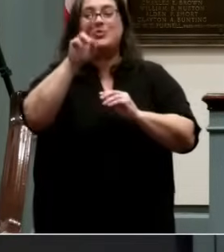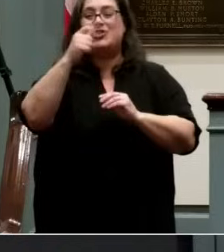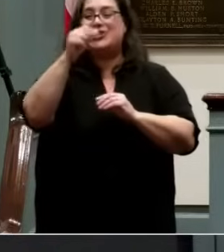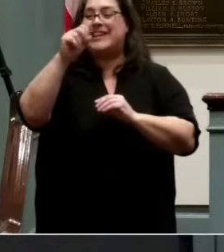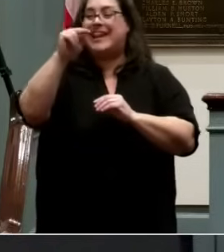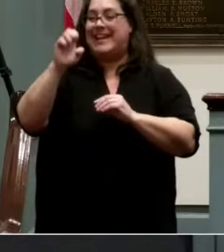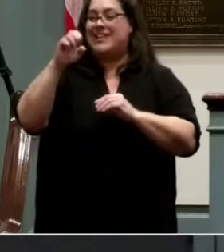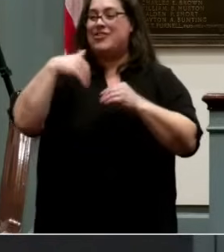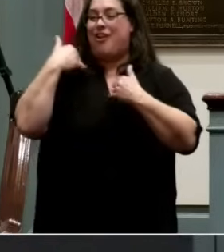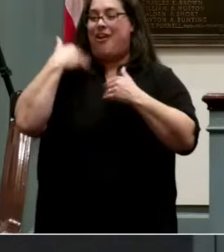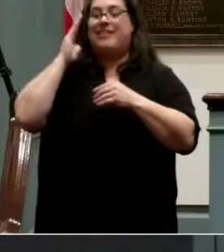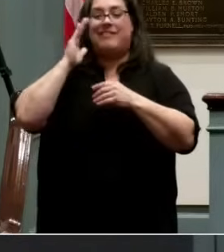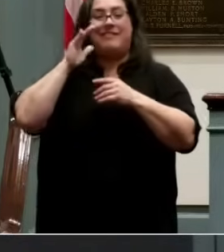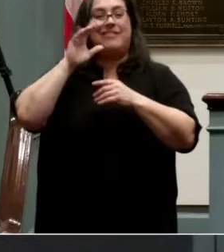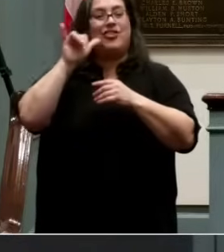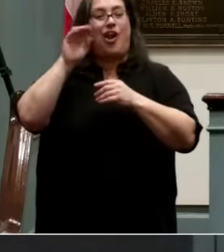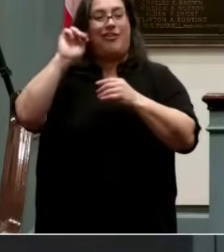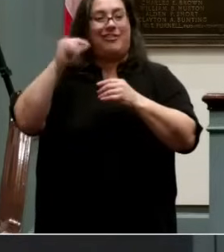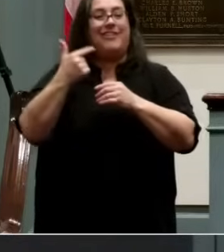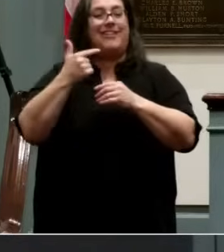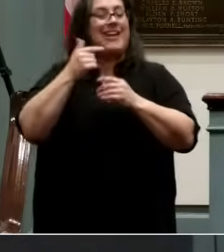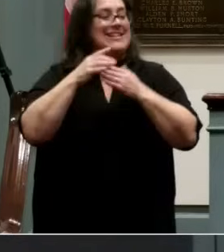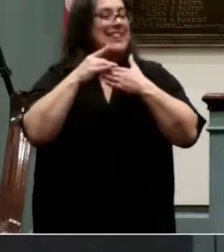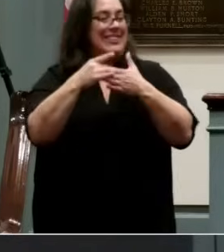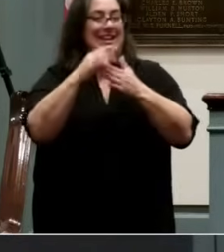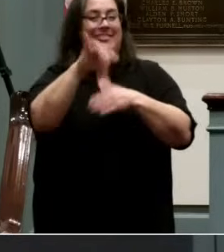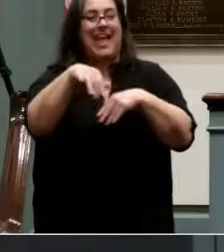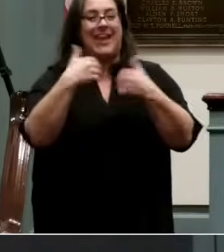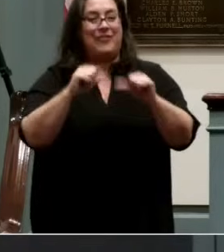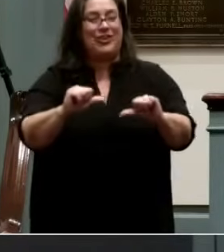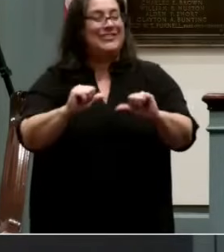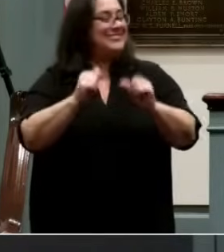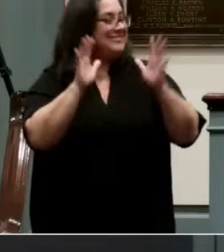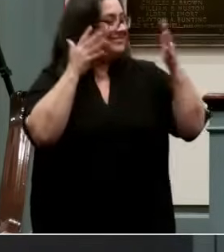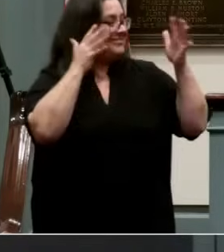sir. Stand up.